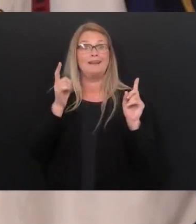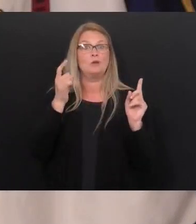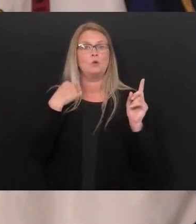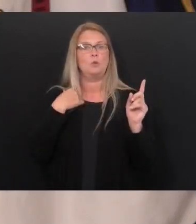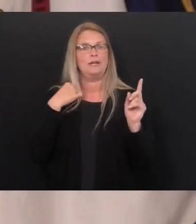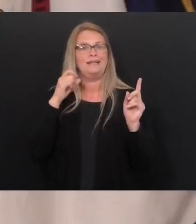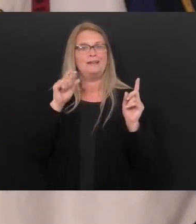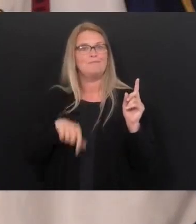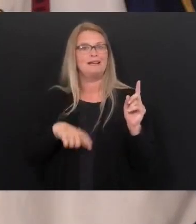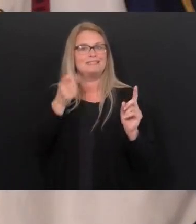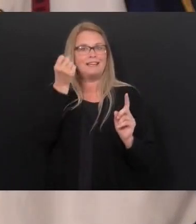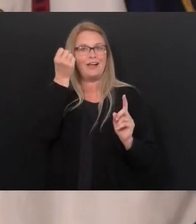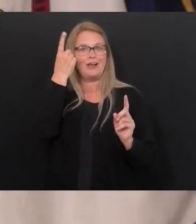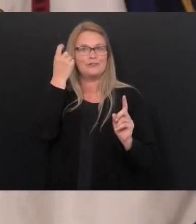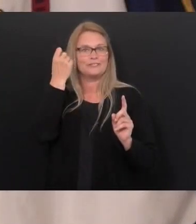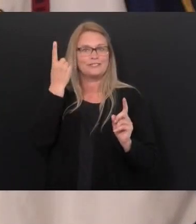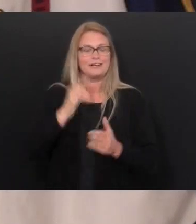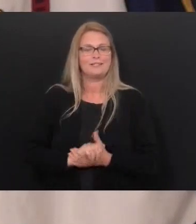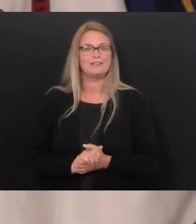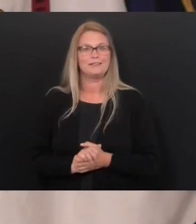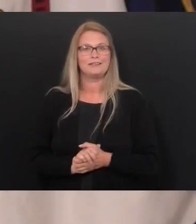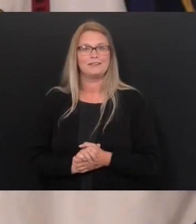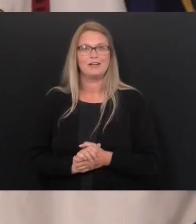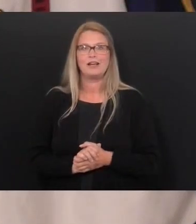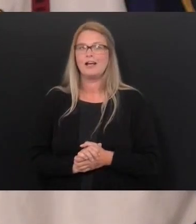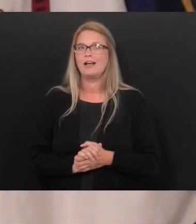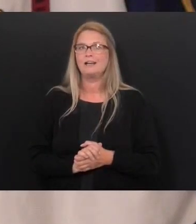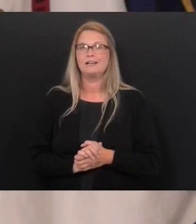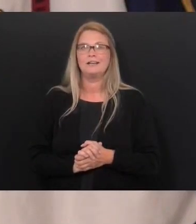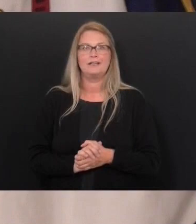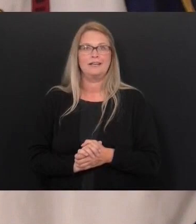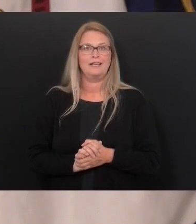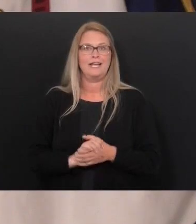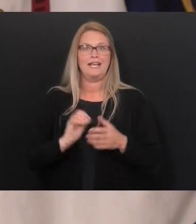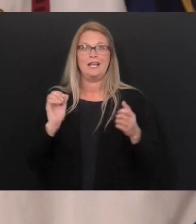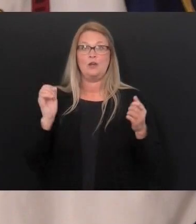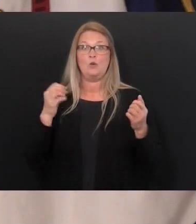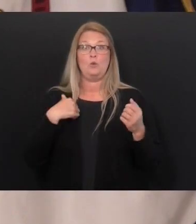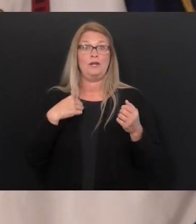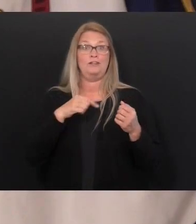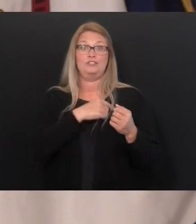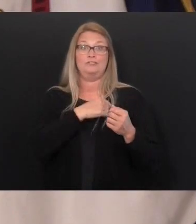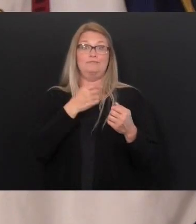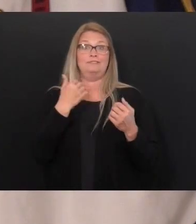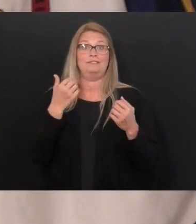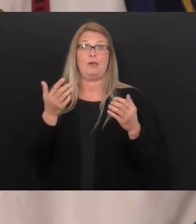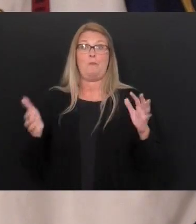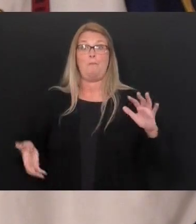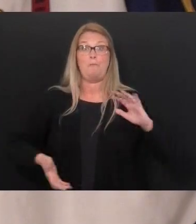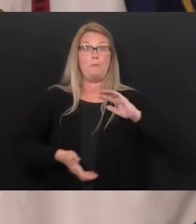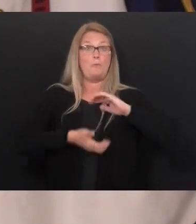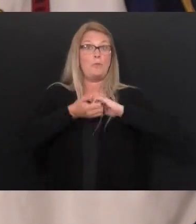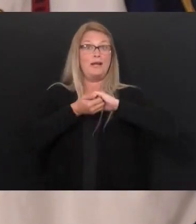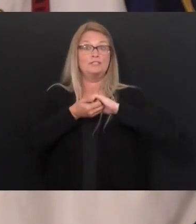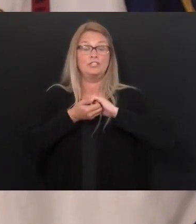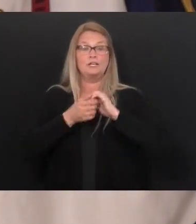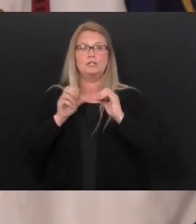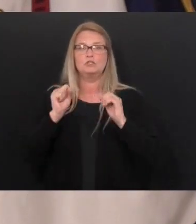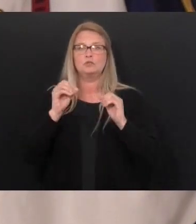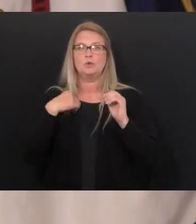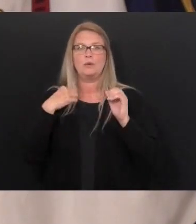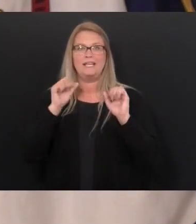please just understand just this. All we're doing is bridging ourselves to where we get